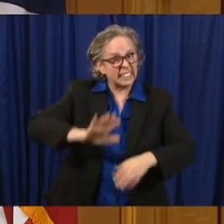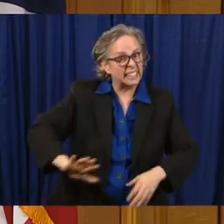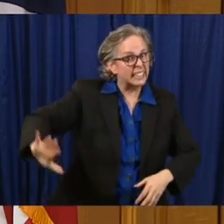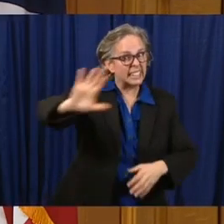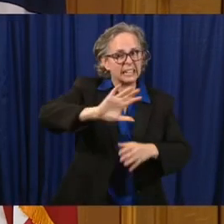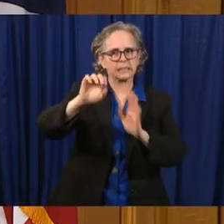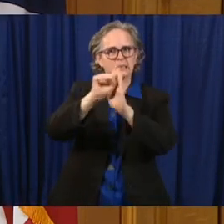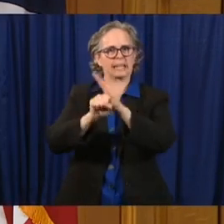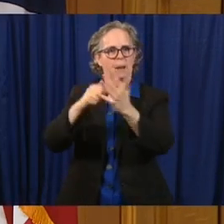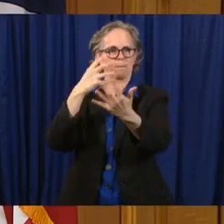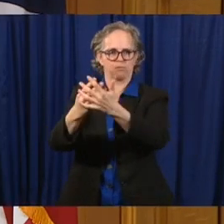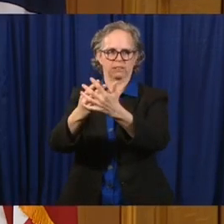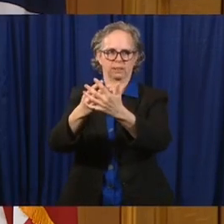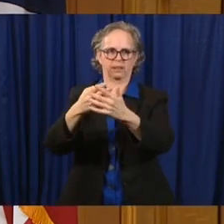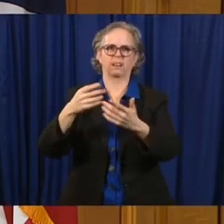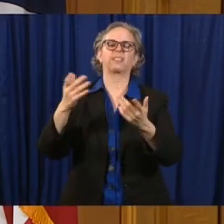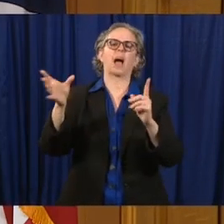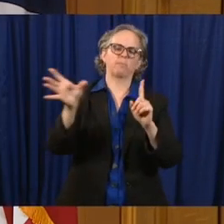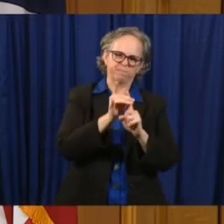virus.